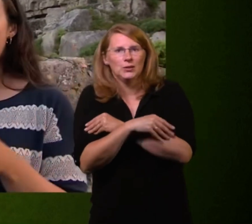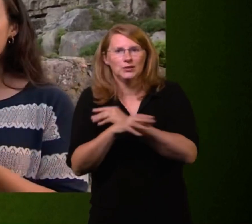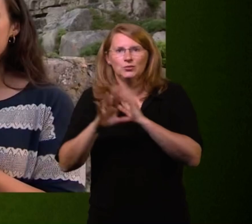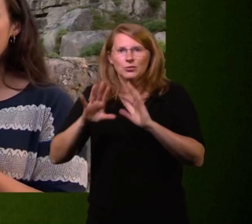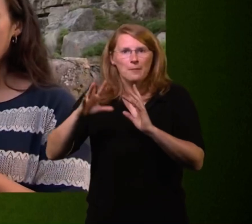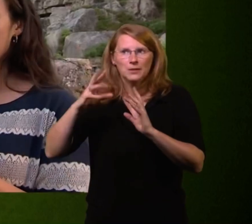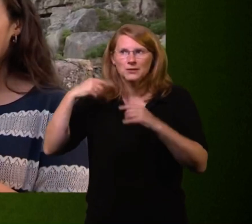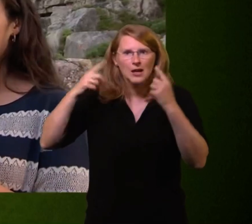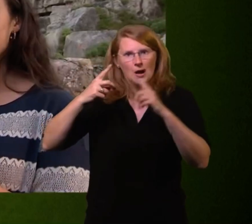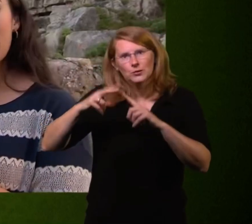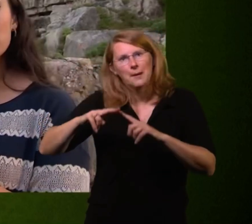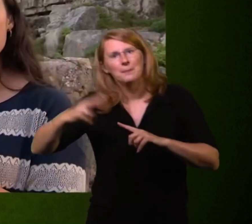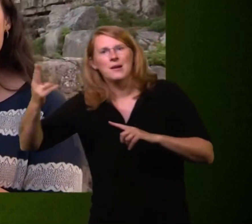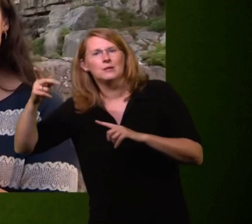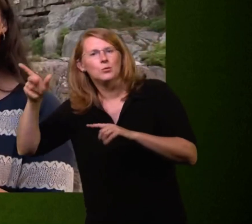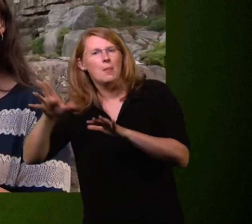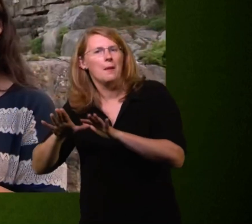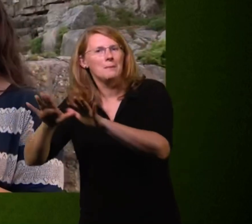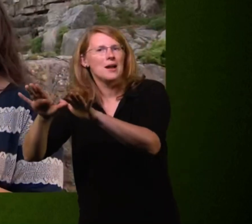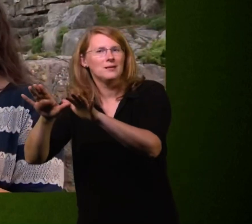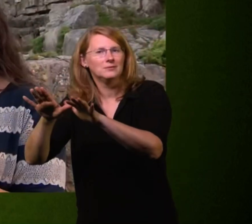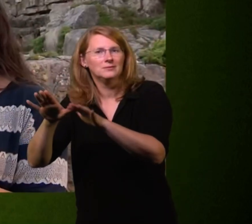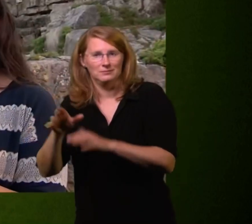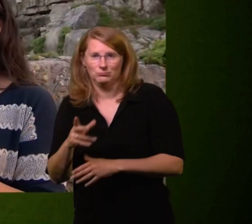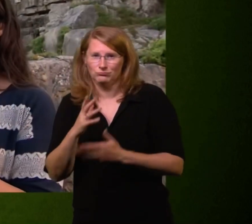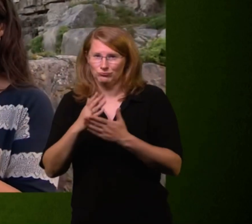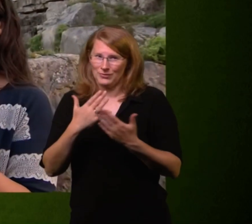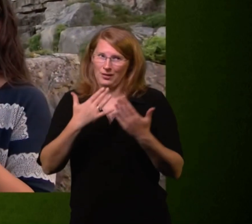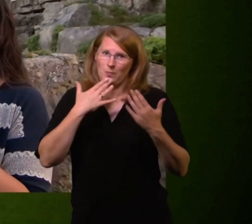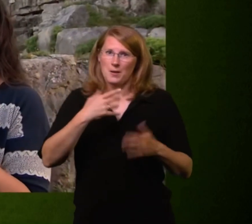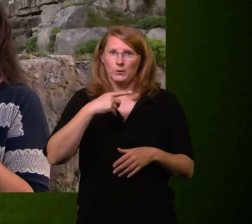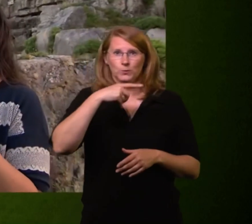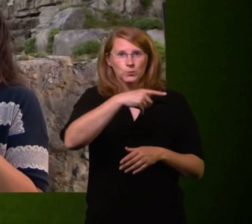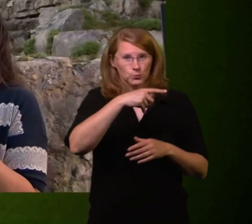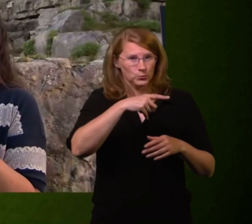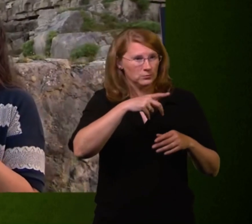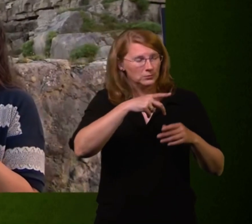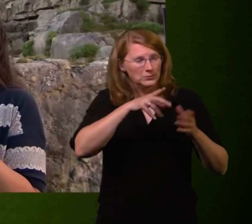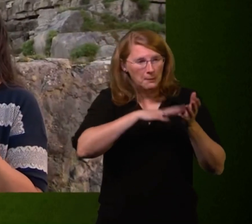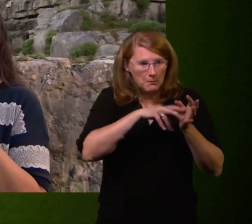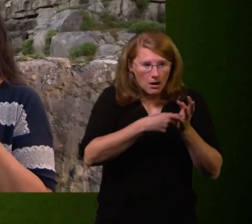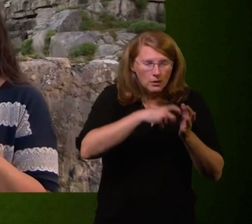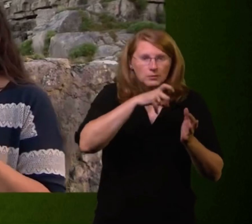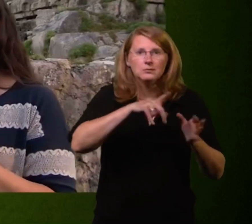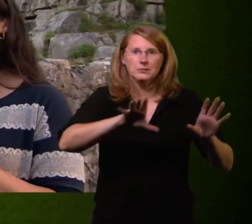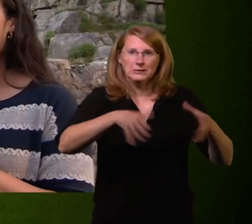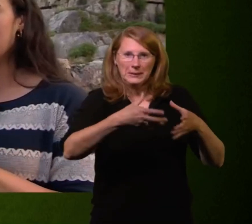engineers. This is the most kind of soundproof material that we know about, especially at this width as